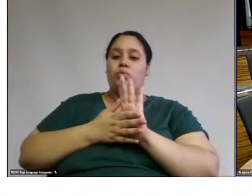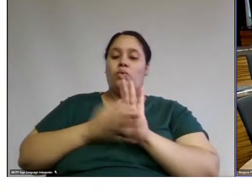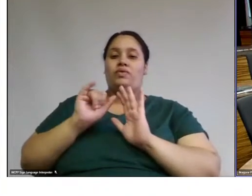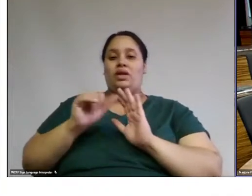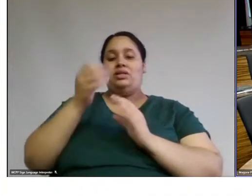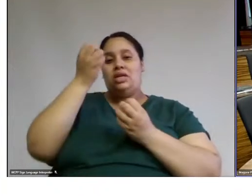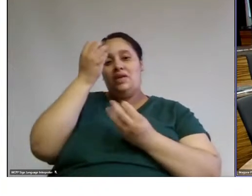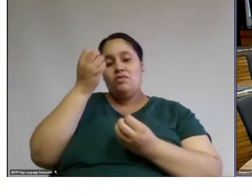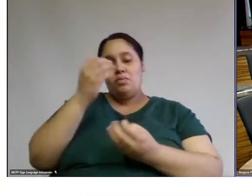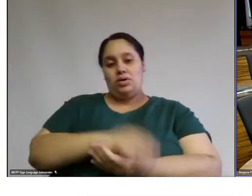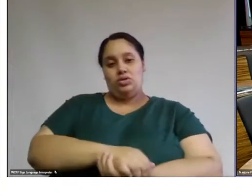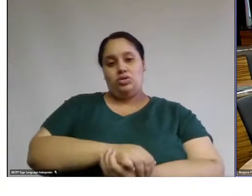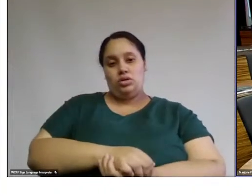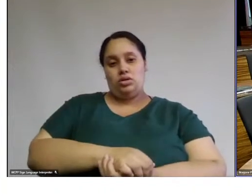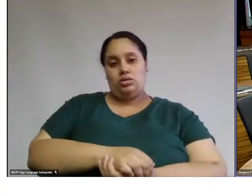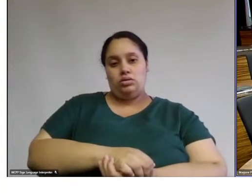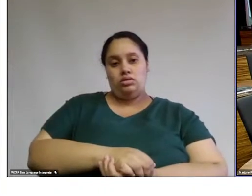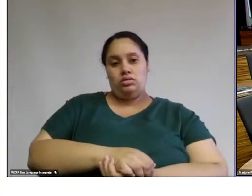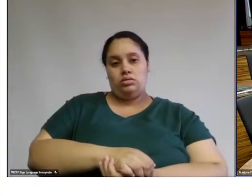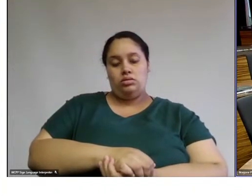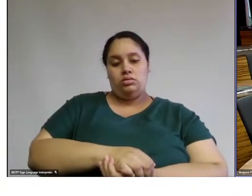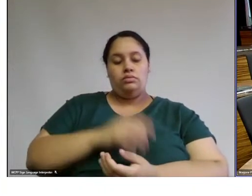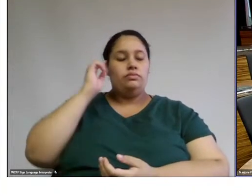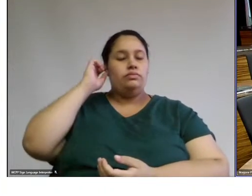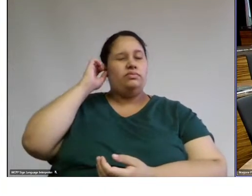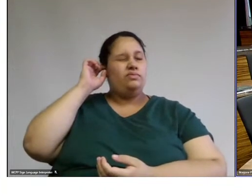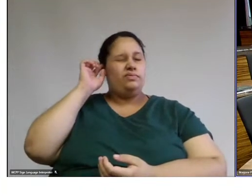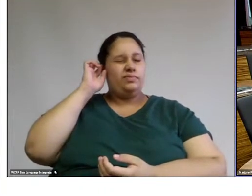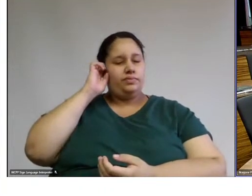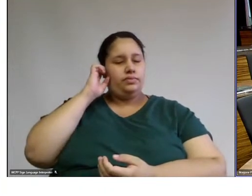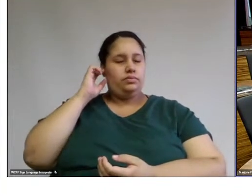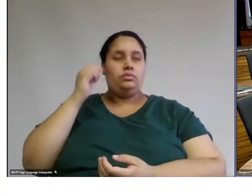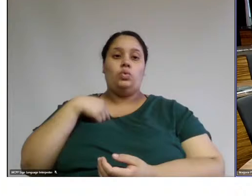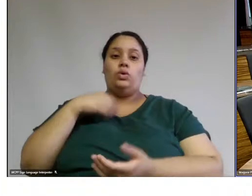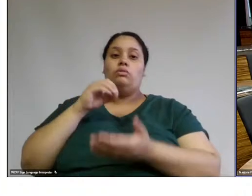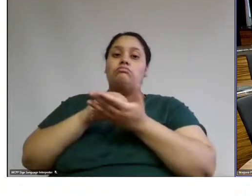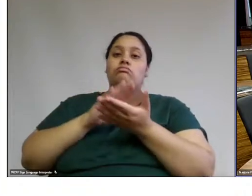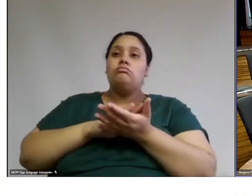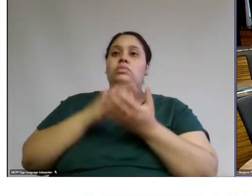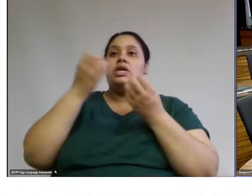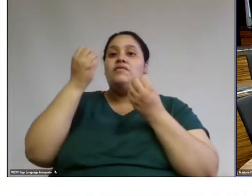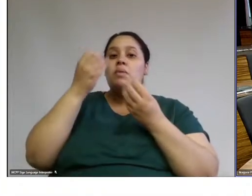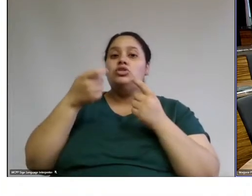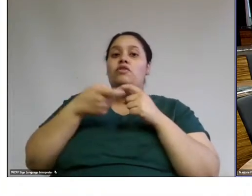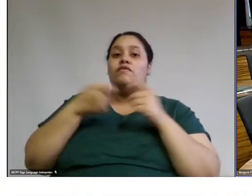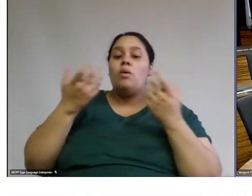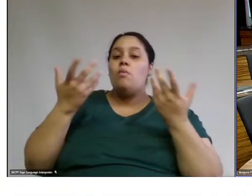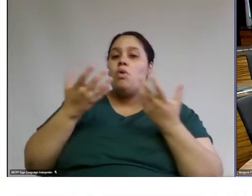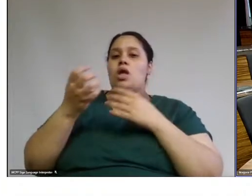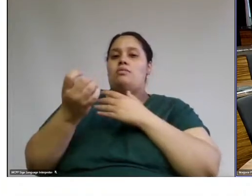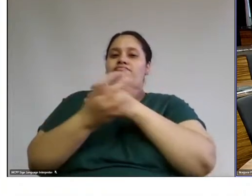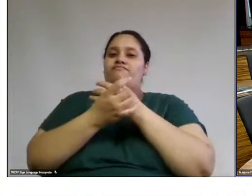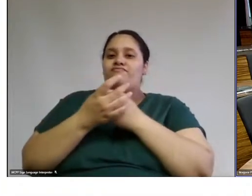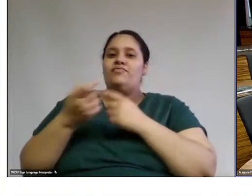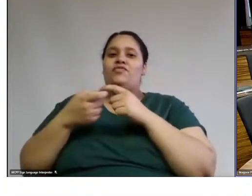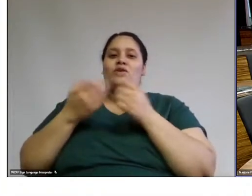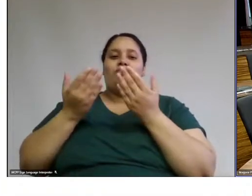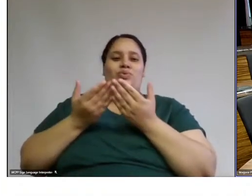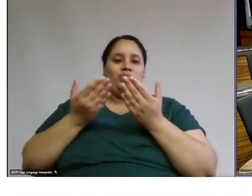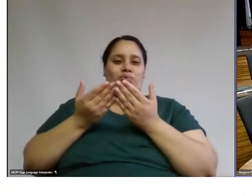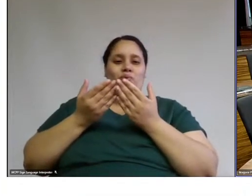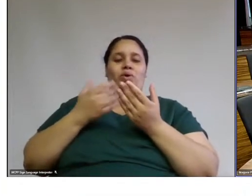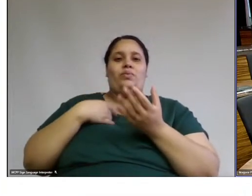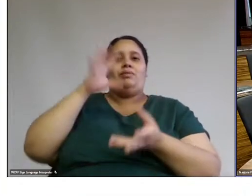that particular percentage based on the feedback we receive from schools and also in terms